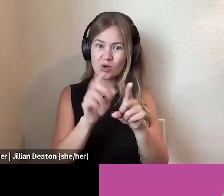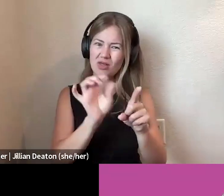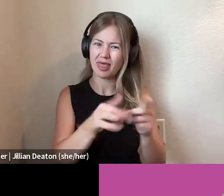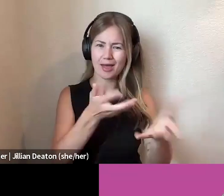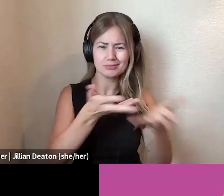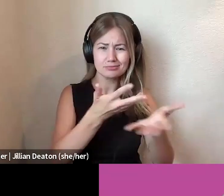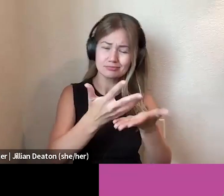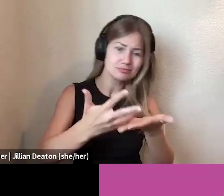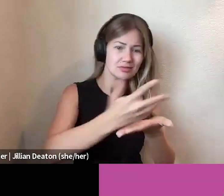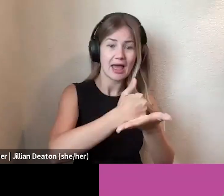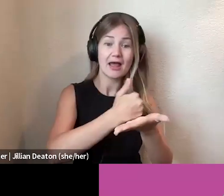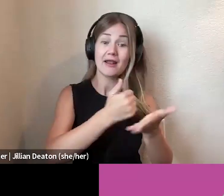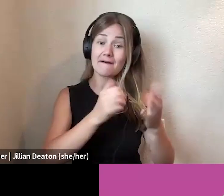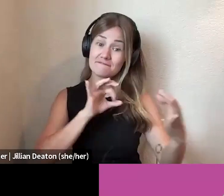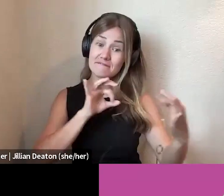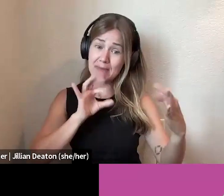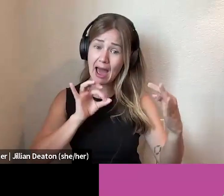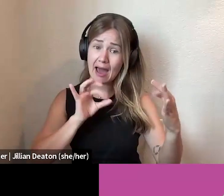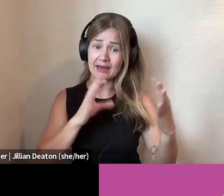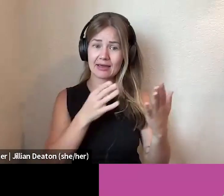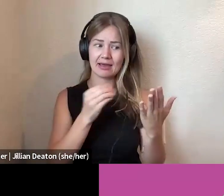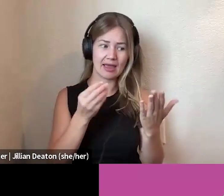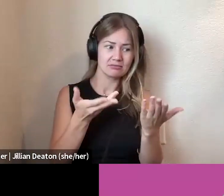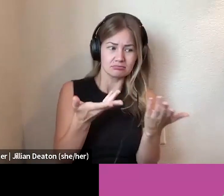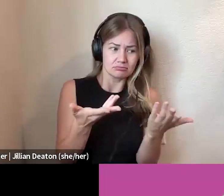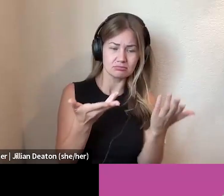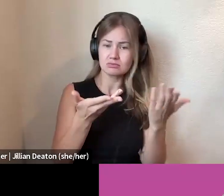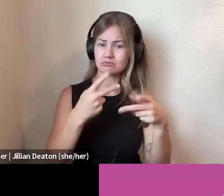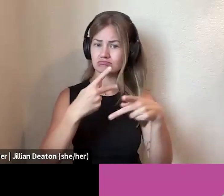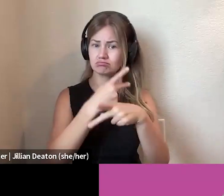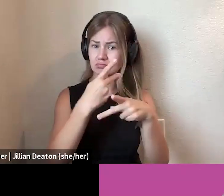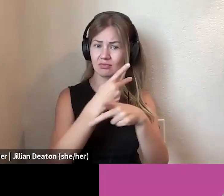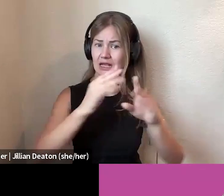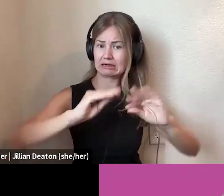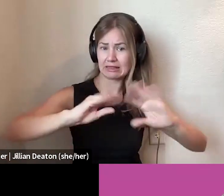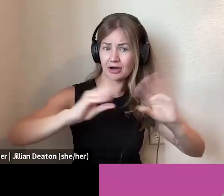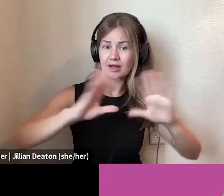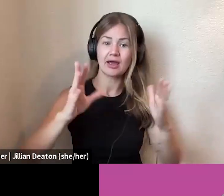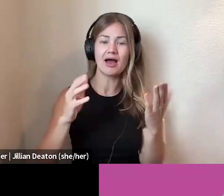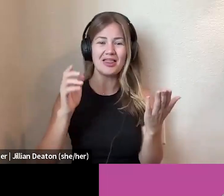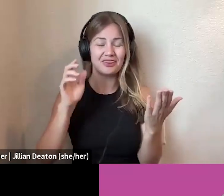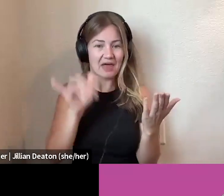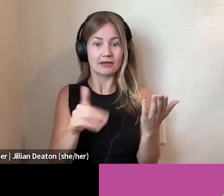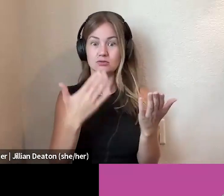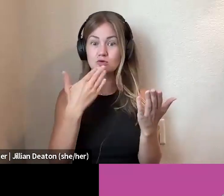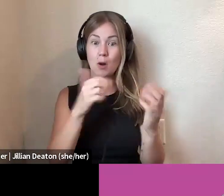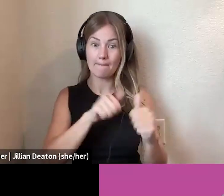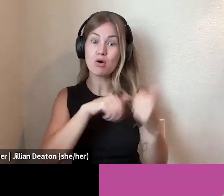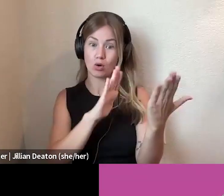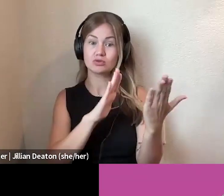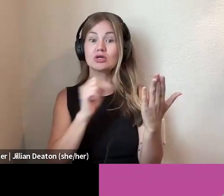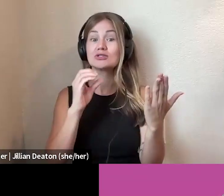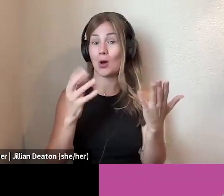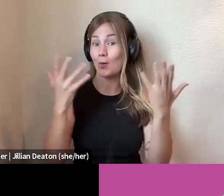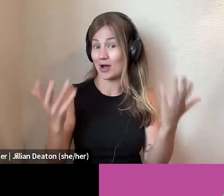get the vibe and understand what questions you may need to answer. I think that is a really good way to do it, so that by the